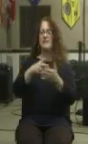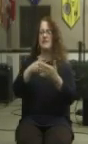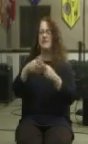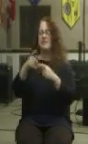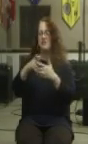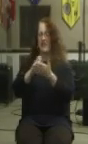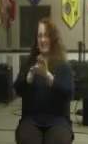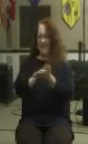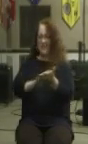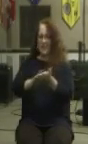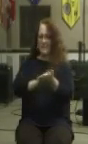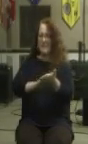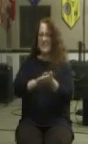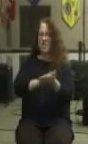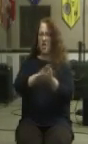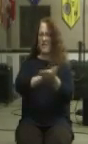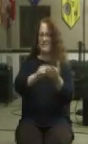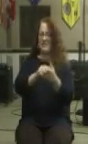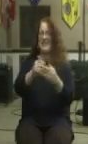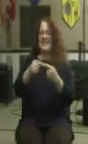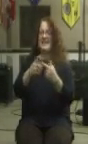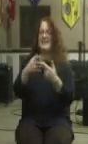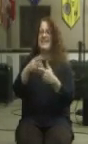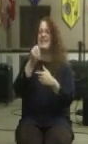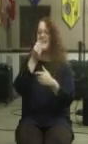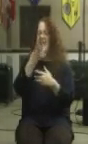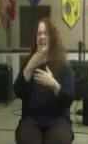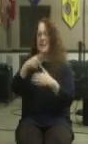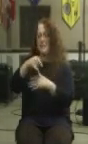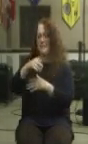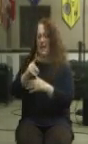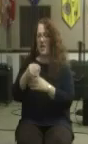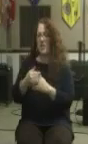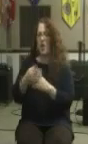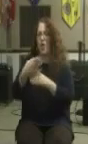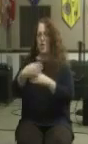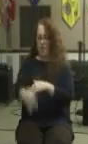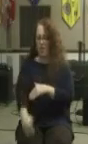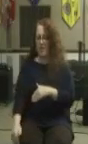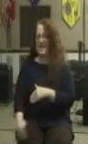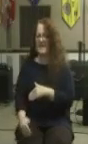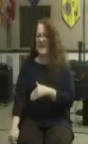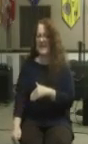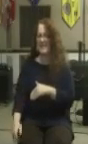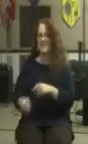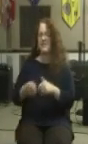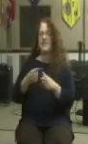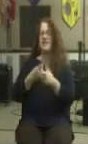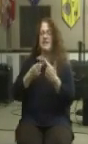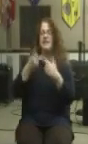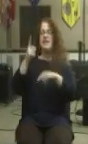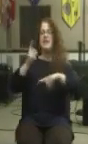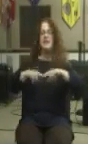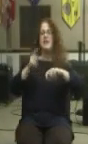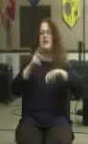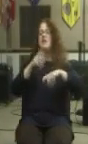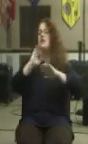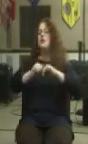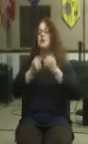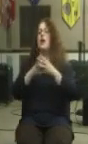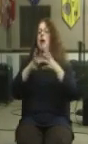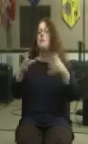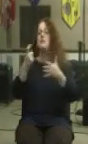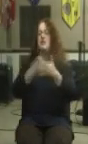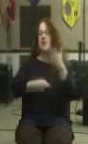goes home and have to have massage and heat pad and everything on her knees. You don't know how much it costs her just to be able to